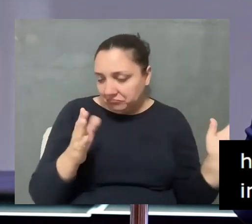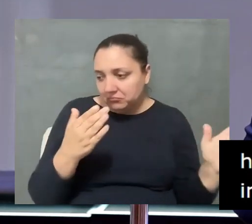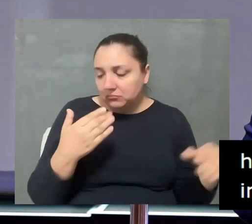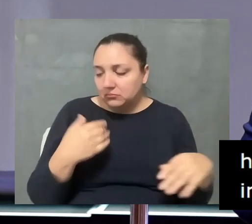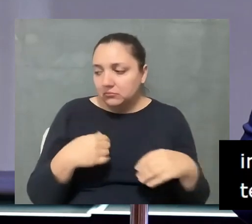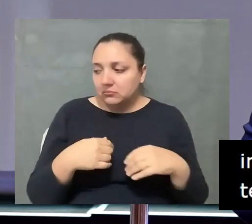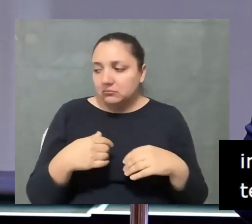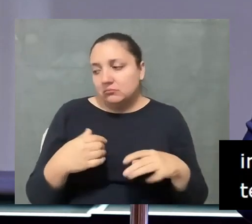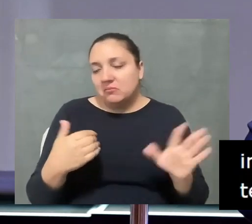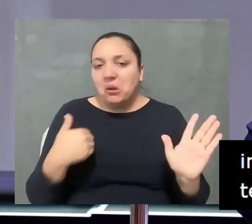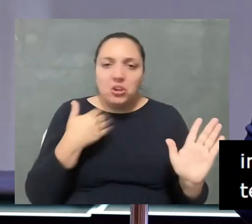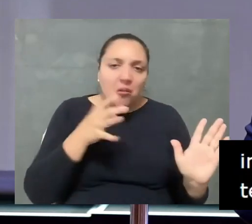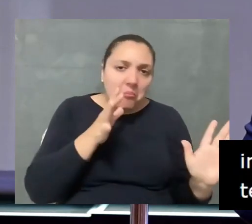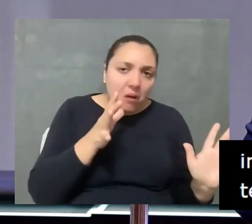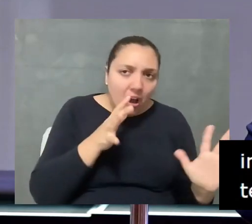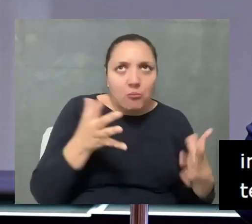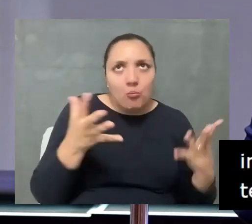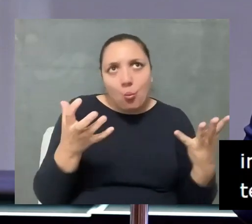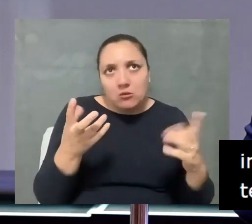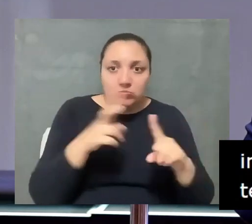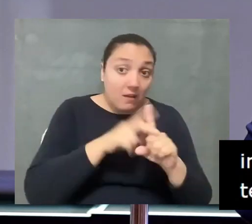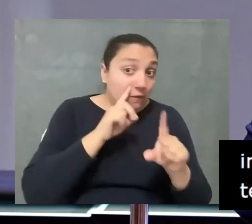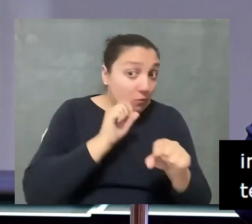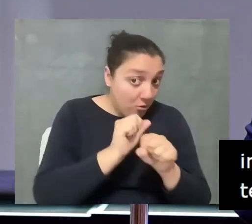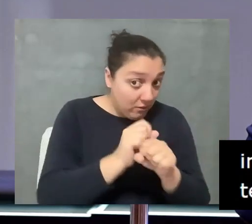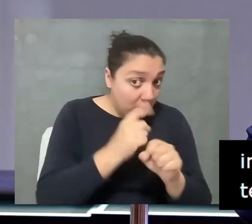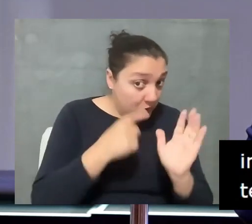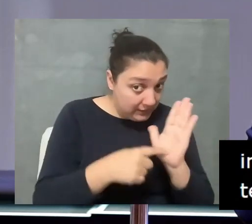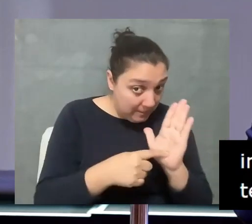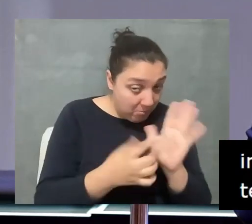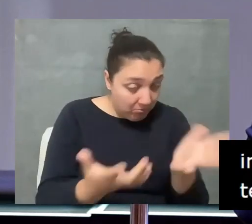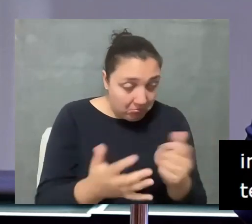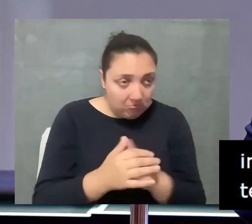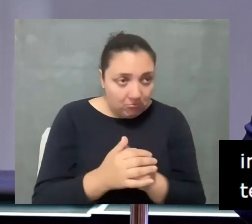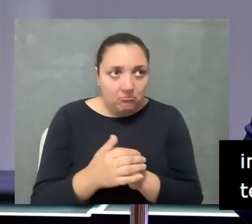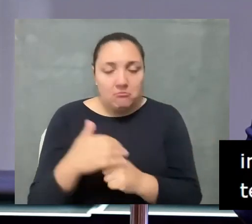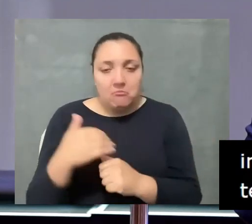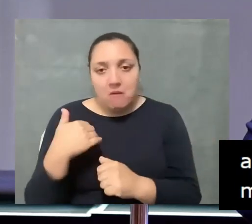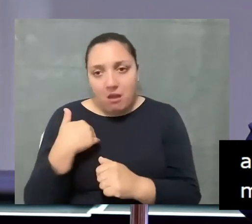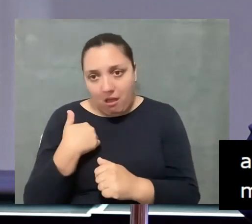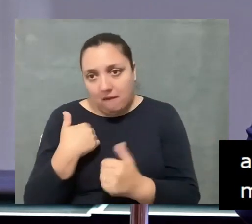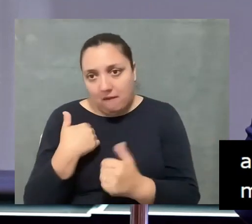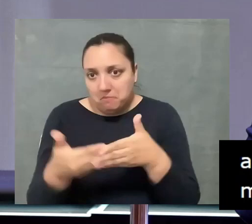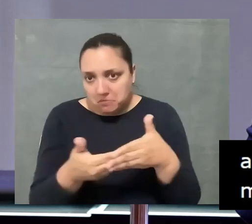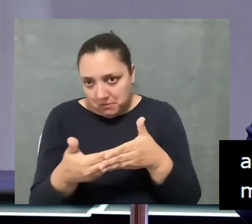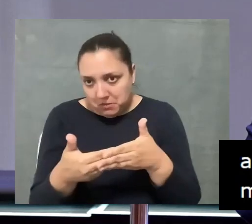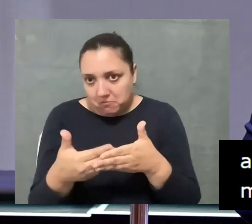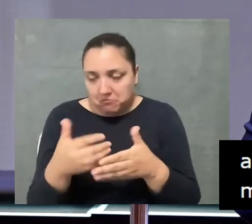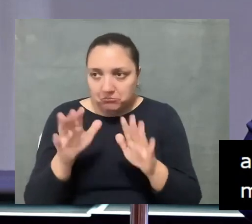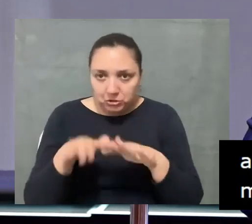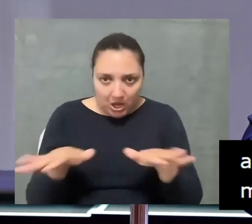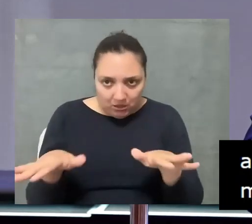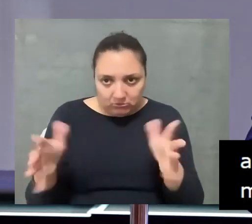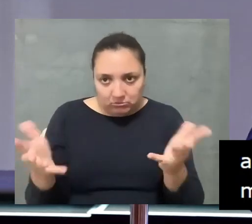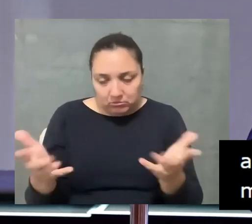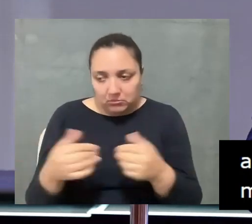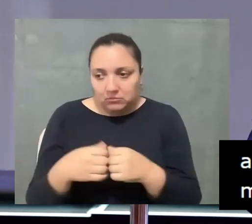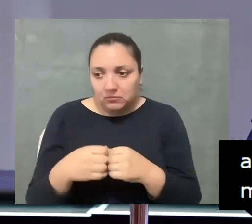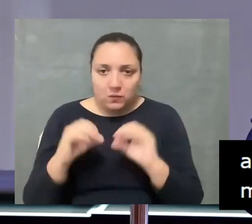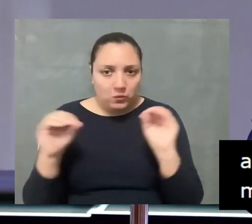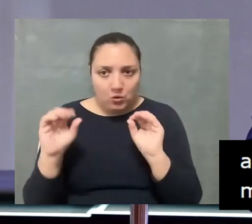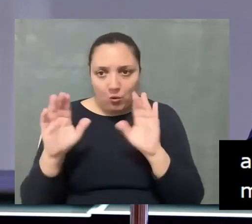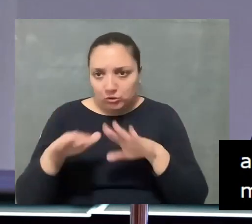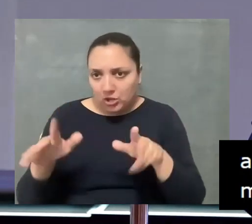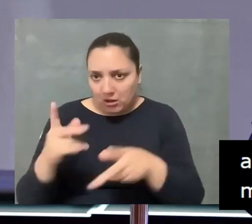and this mother has a child. They don't have childcare. One thing they can do